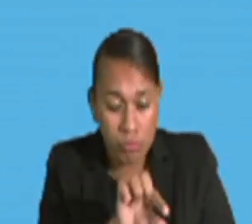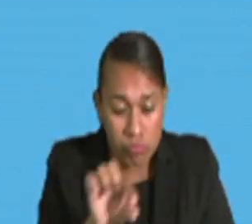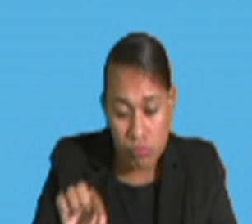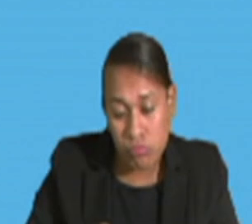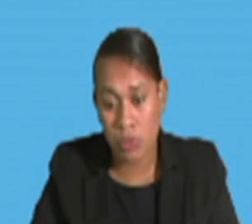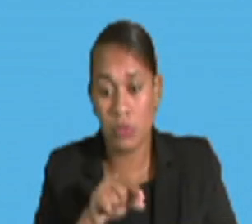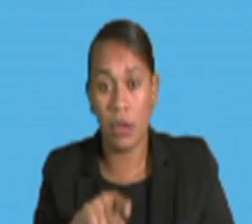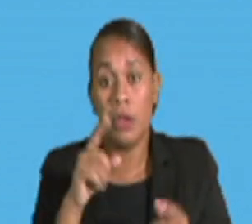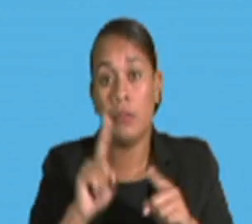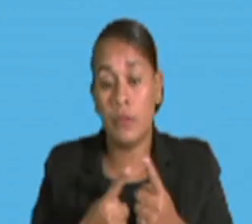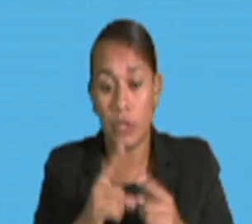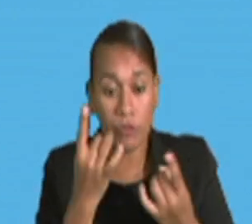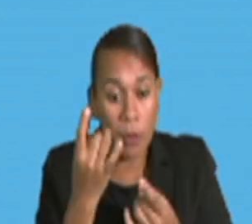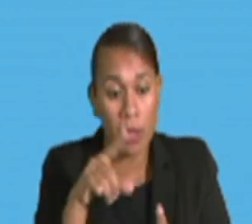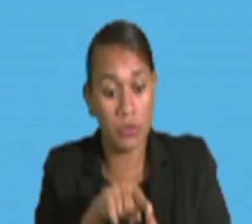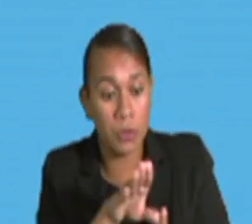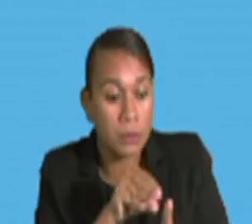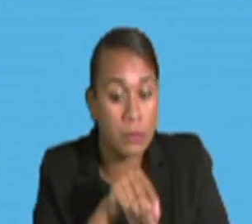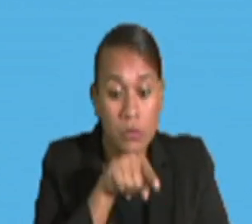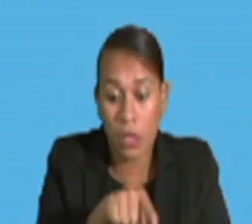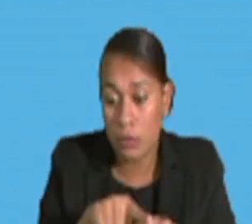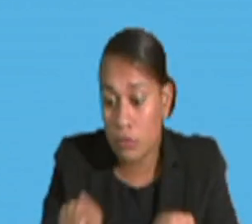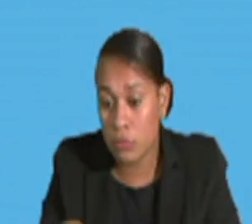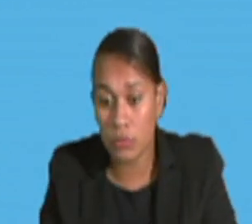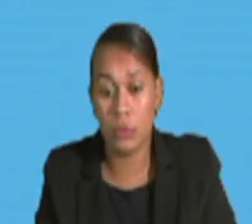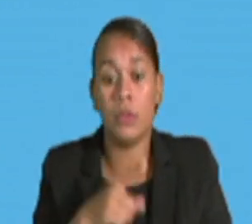example, is a polycarbonate 7-layer